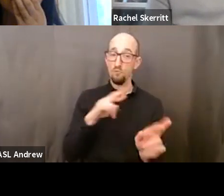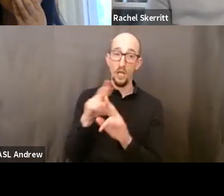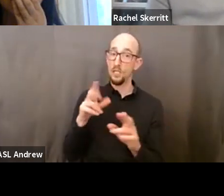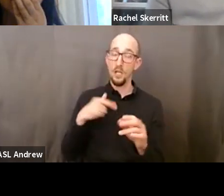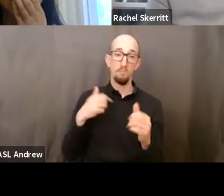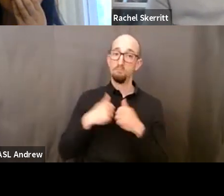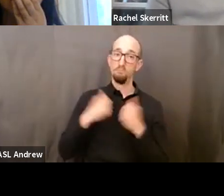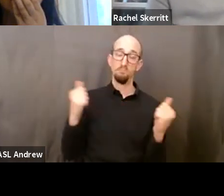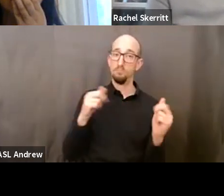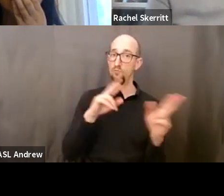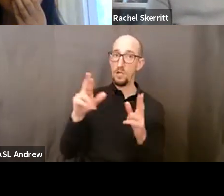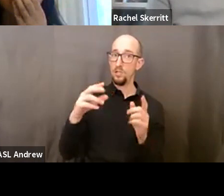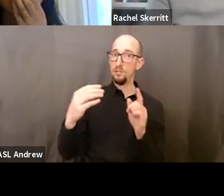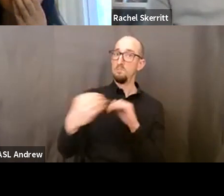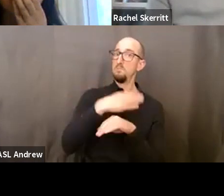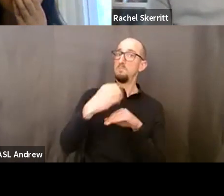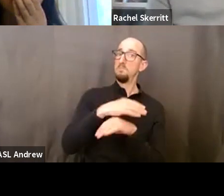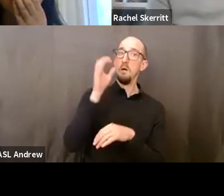changed.